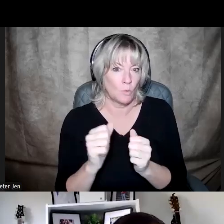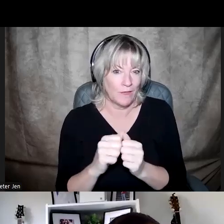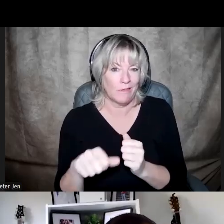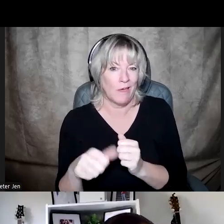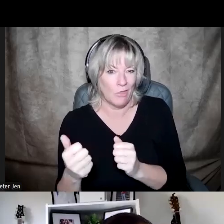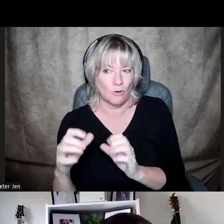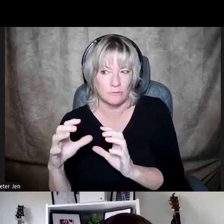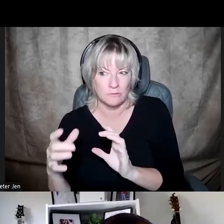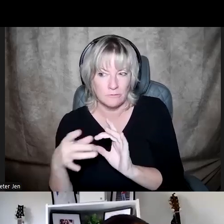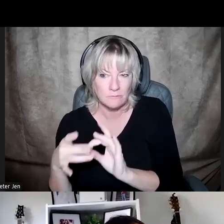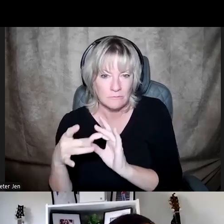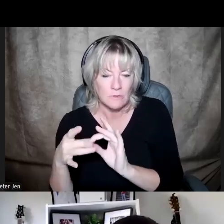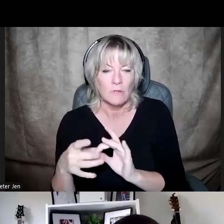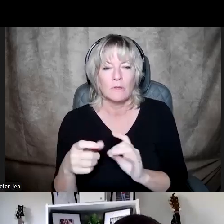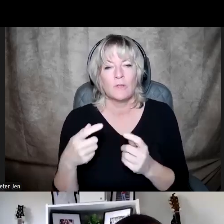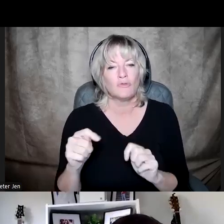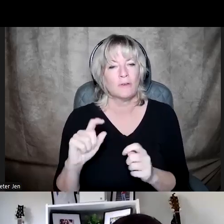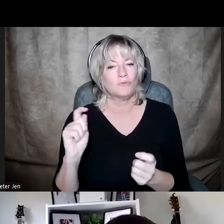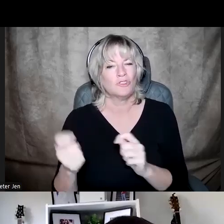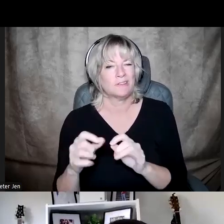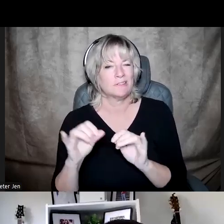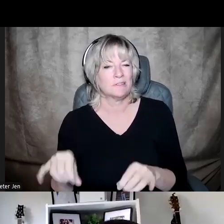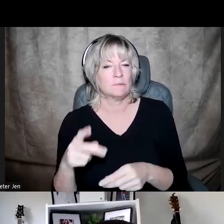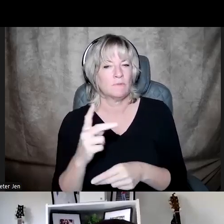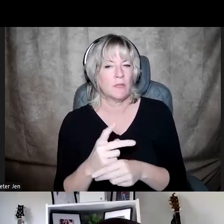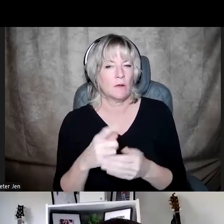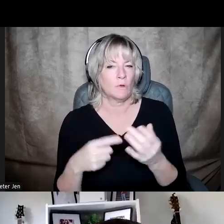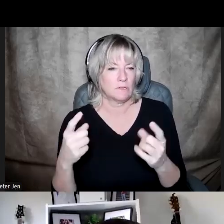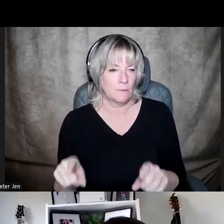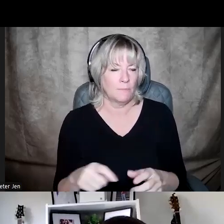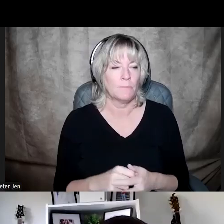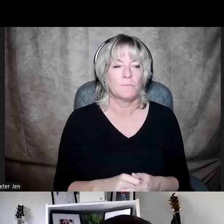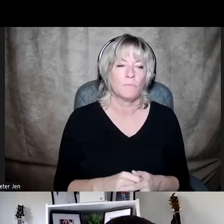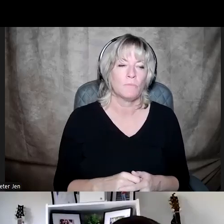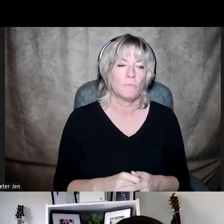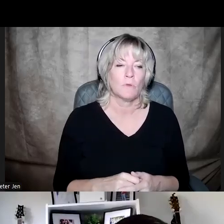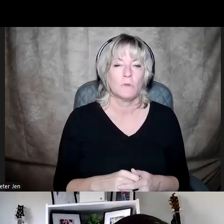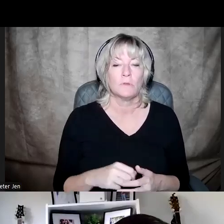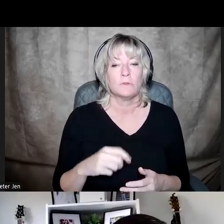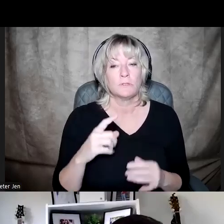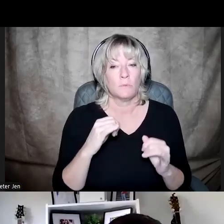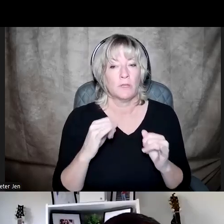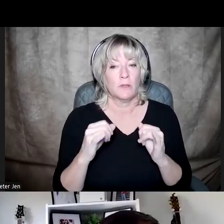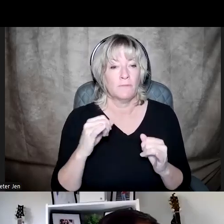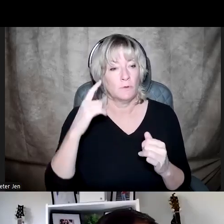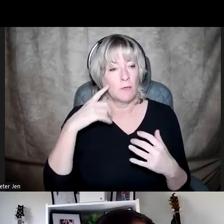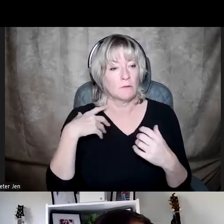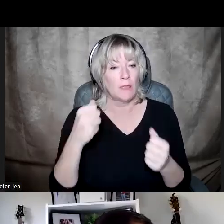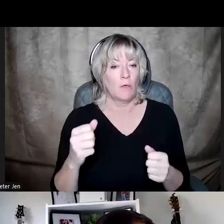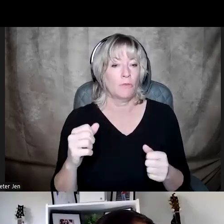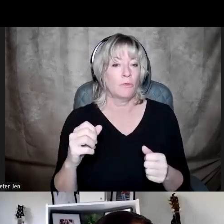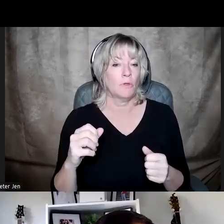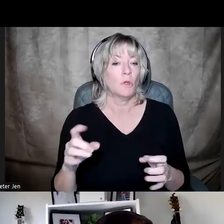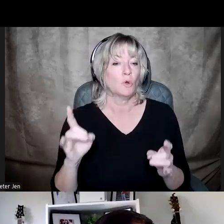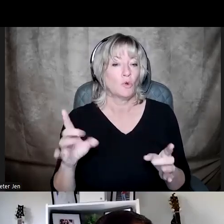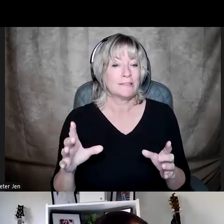change the system of care, sort of what was happening in these spaces. And another thing to say is when we interviewed the mental health crisis providers, we